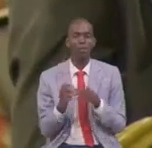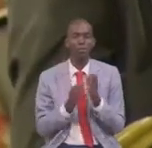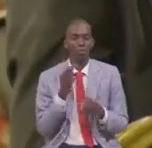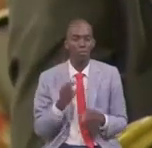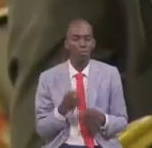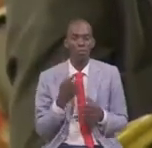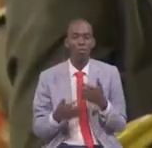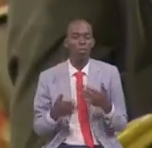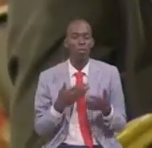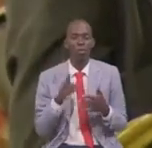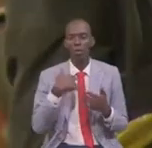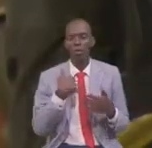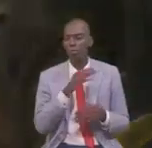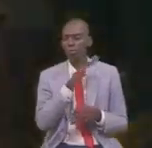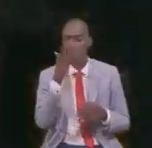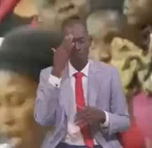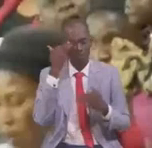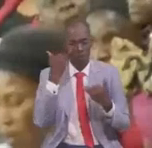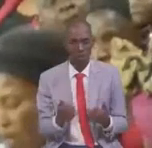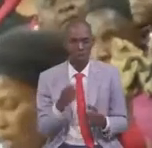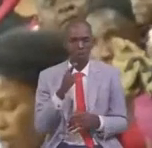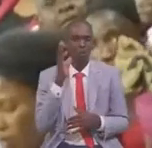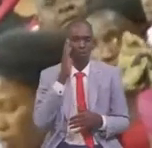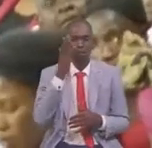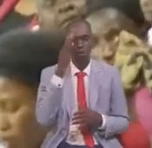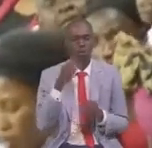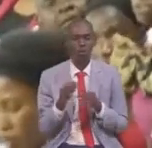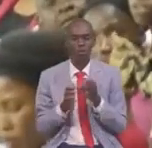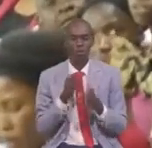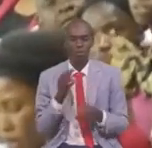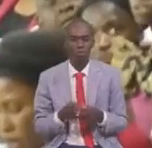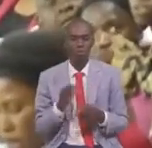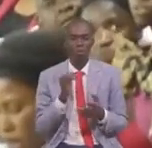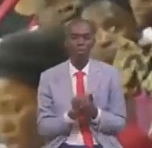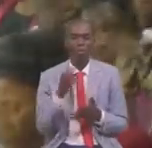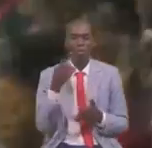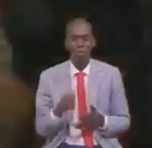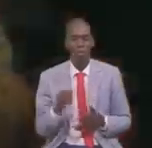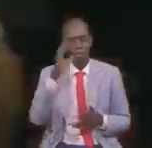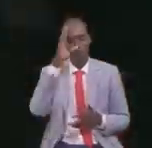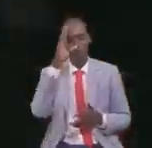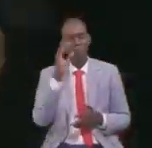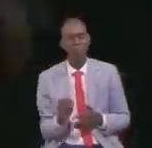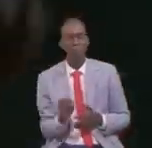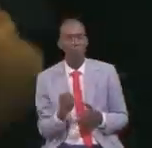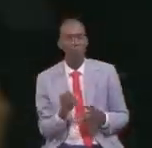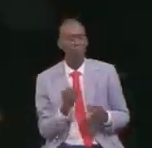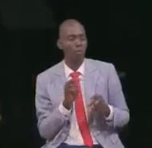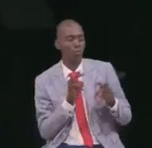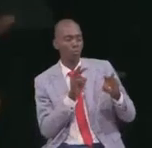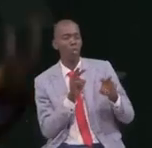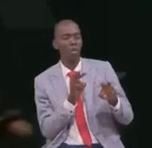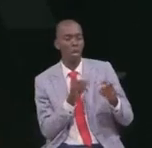you have never known, you'll now know. That the man, look at him on the outside,